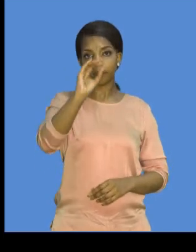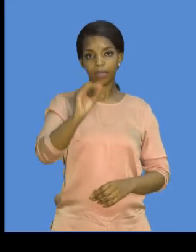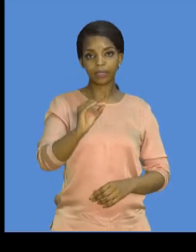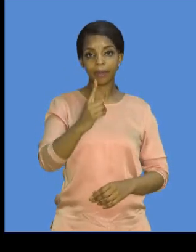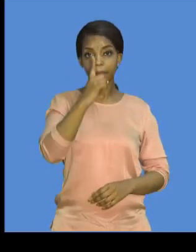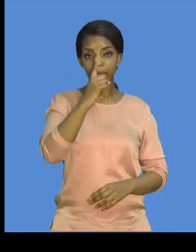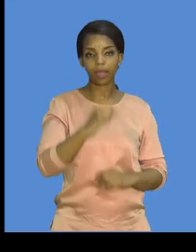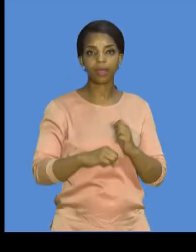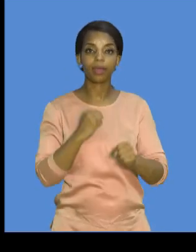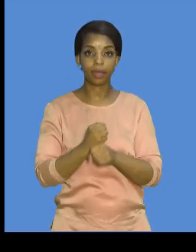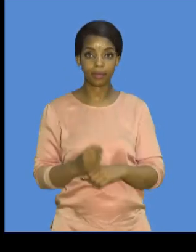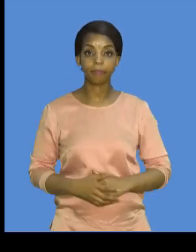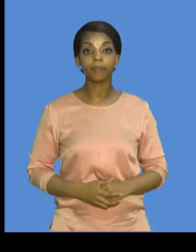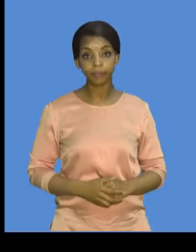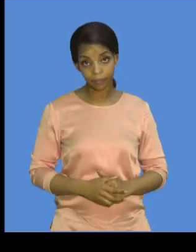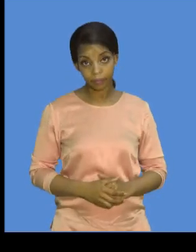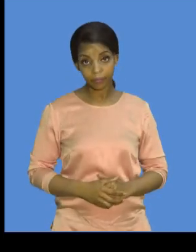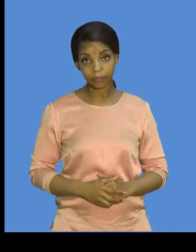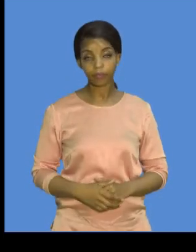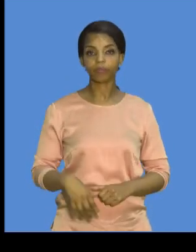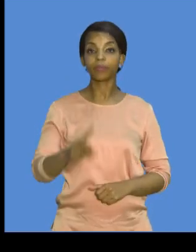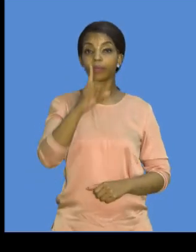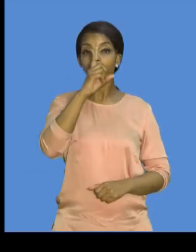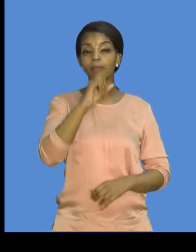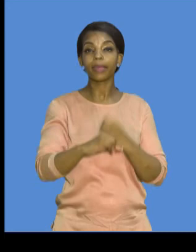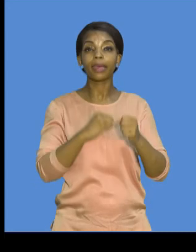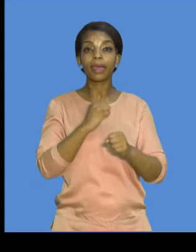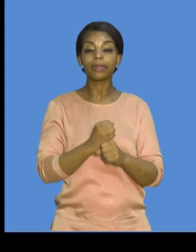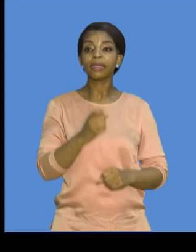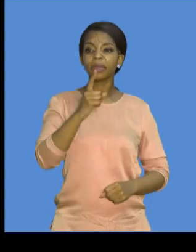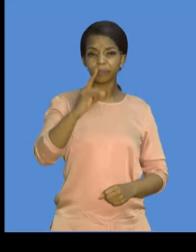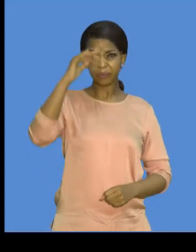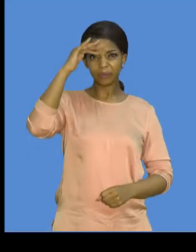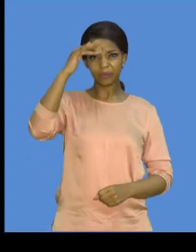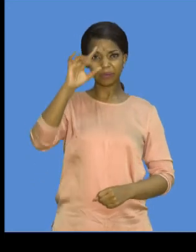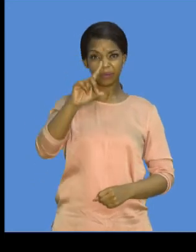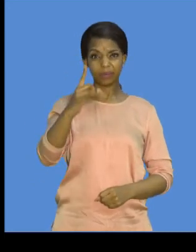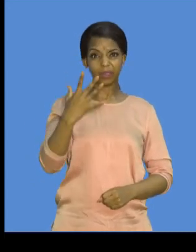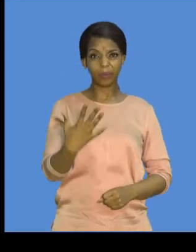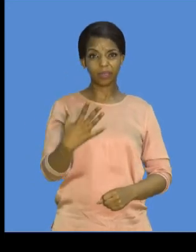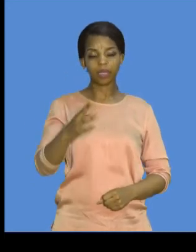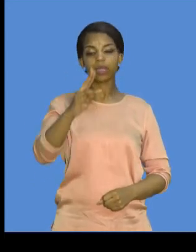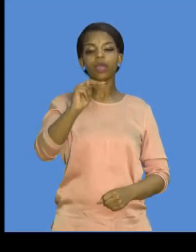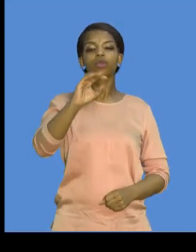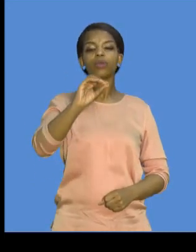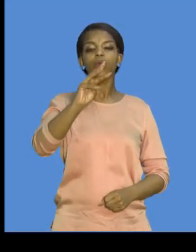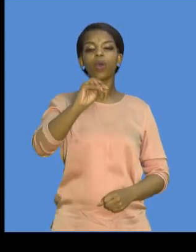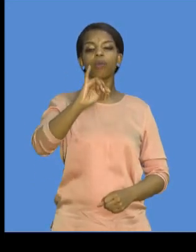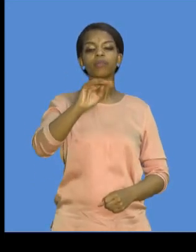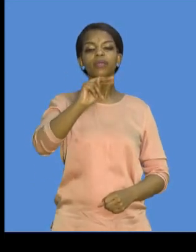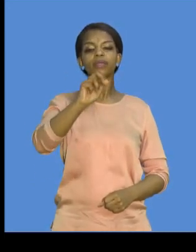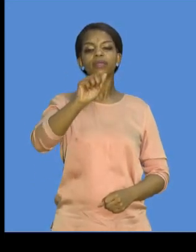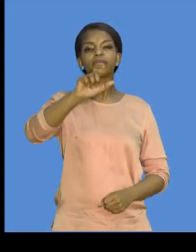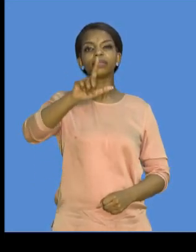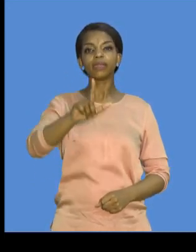12.5% per annum, right? Per annum is when we considering nominal interest rate. As soon as we